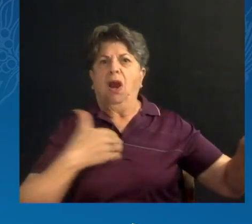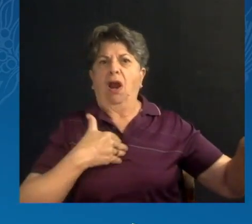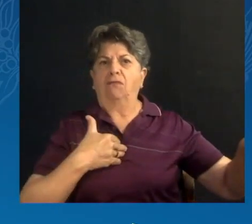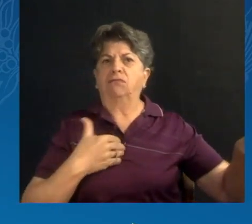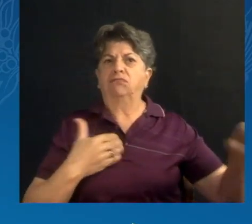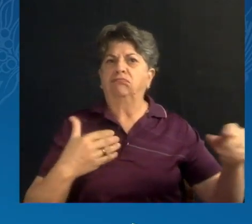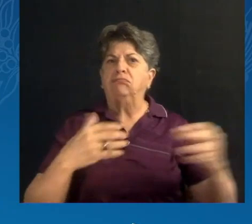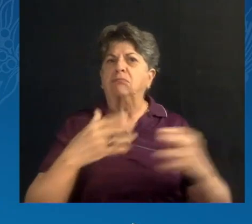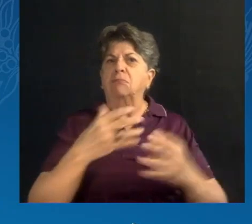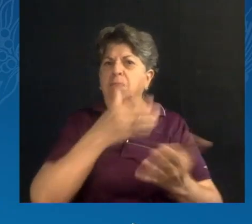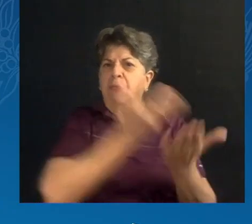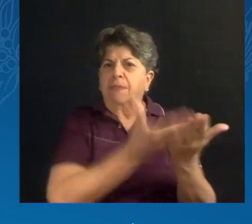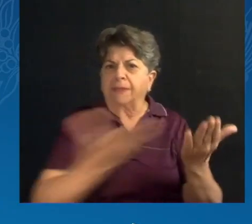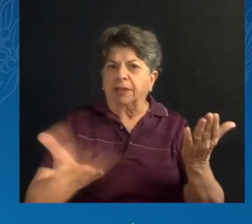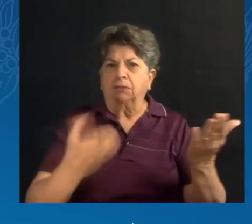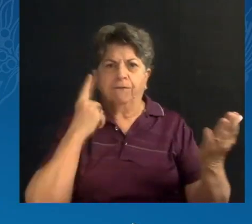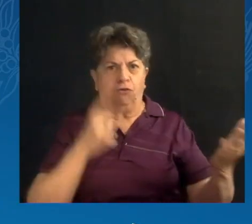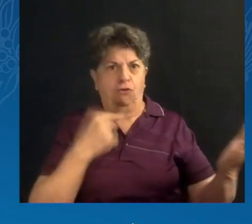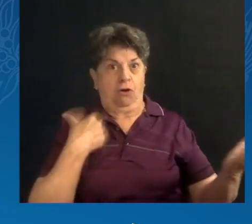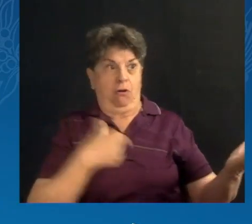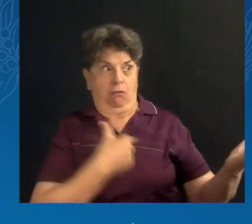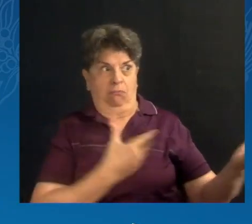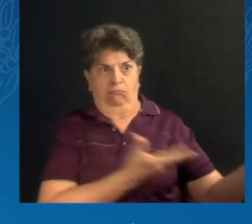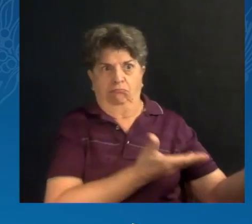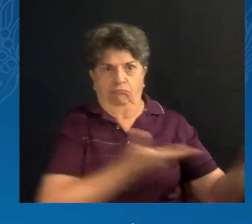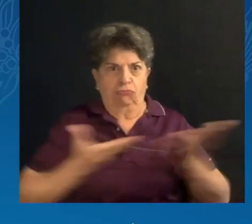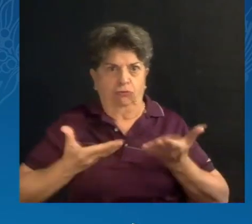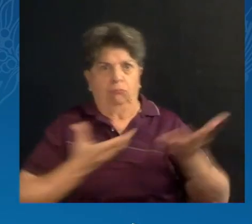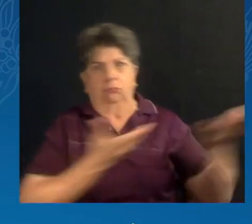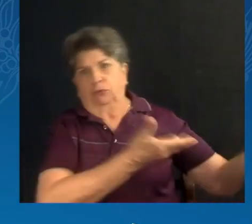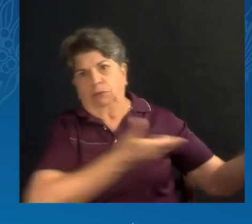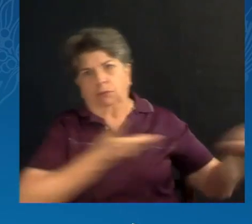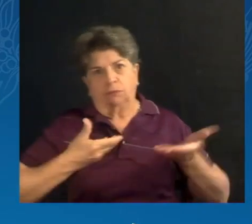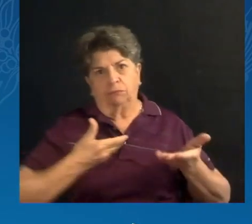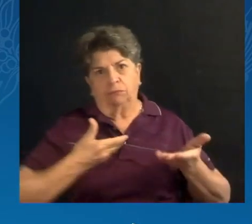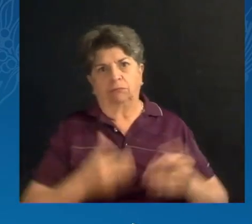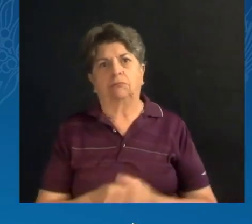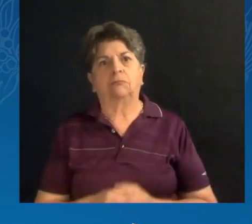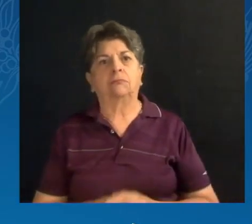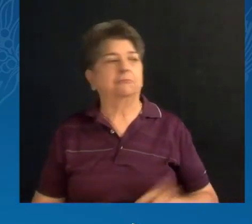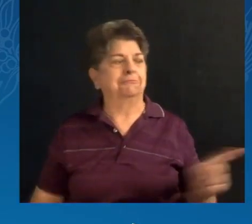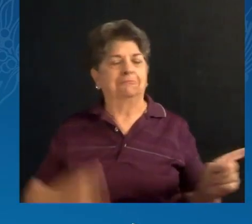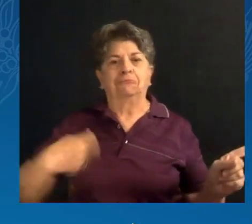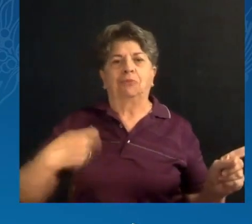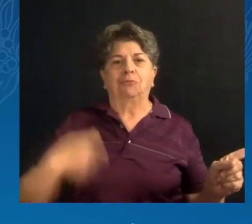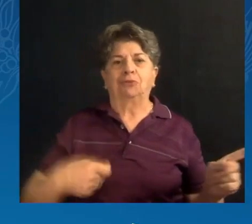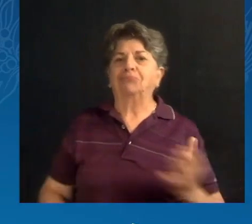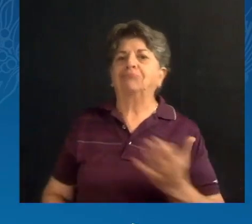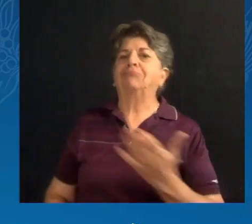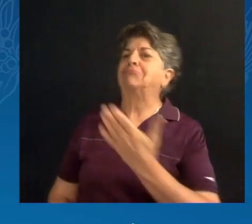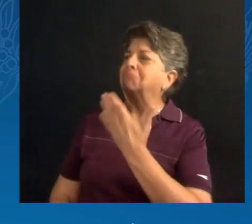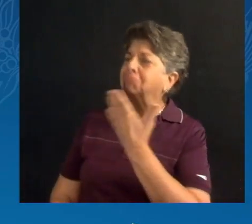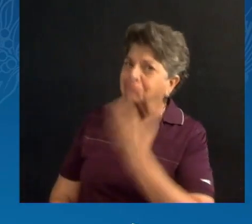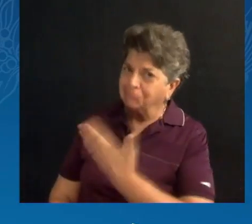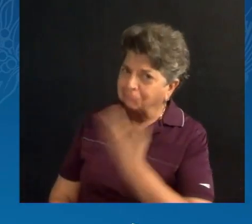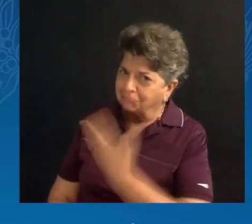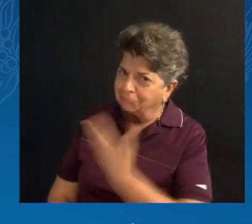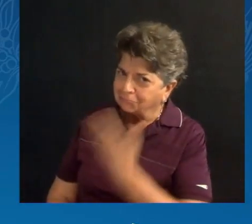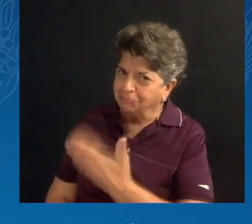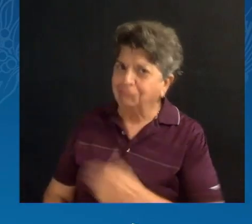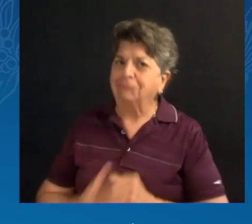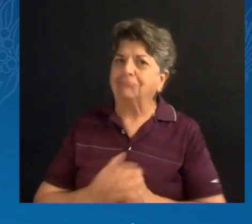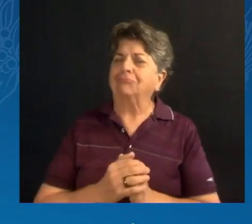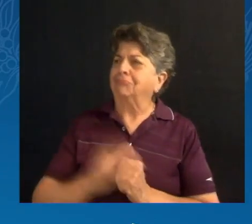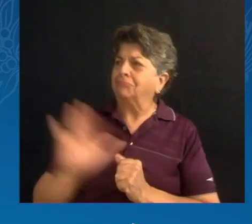Thank you so much. Thank you, Vice President Harris, and for kind of your words. And thank you for hosting me and my delegation to the White